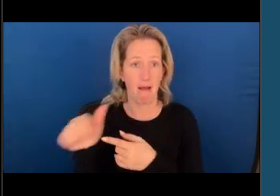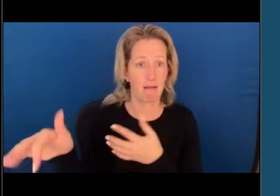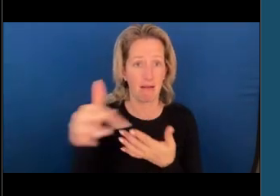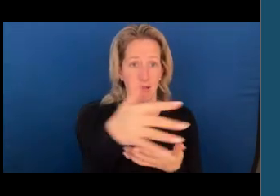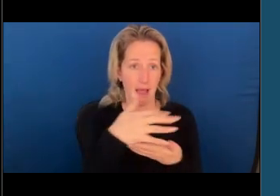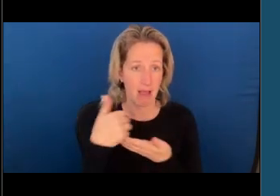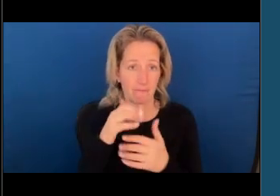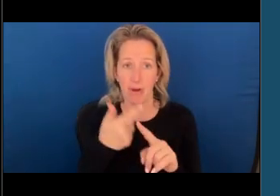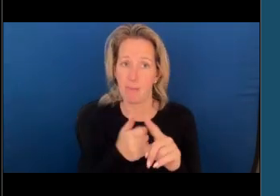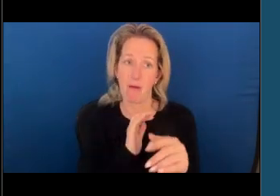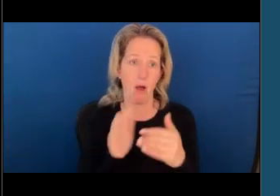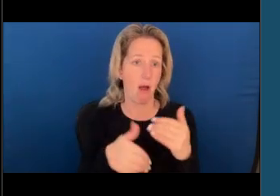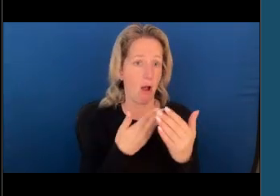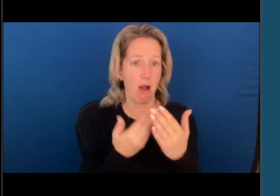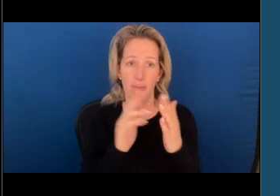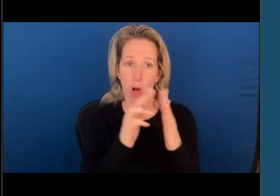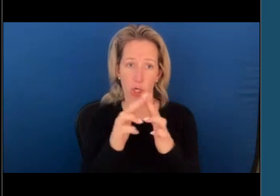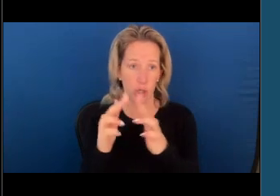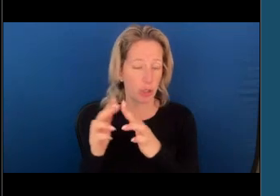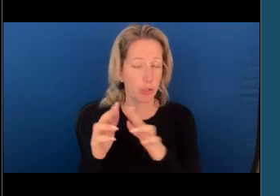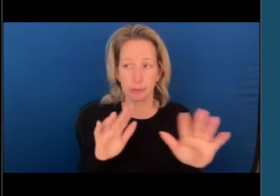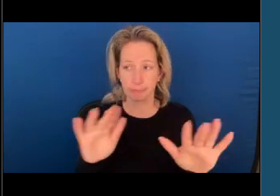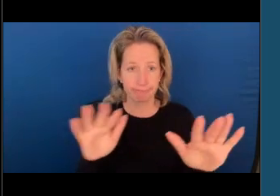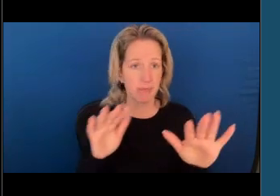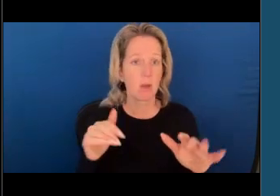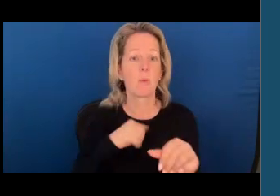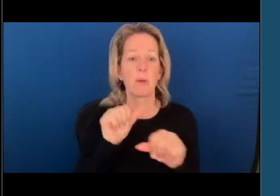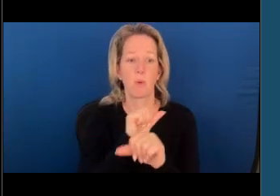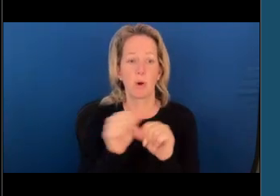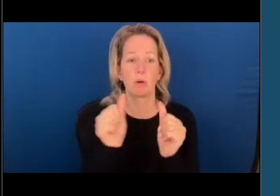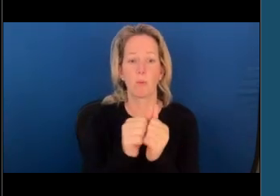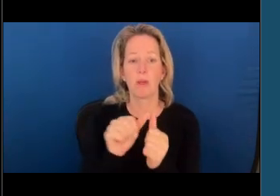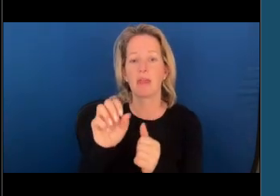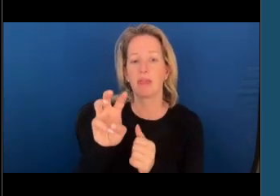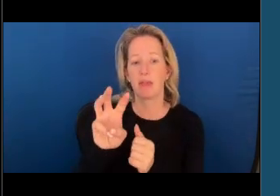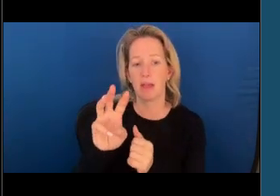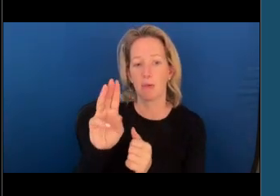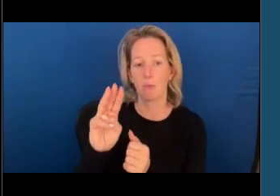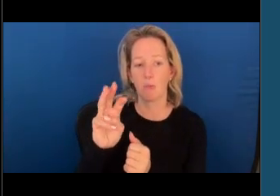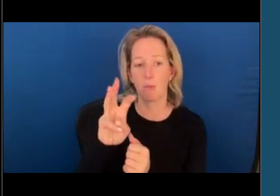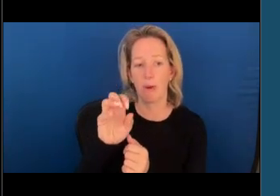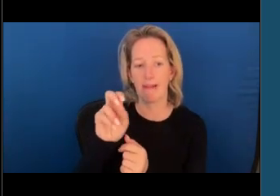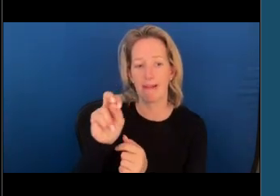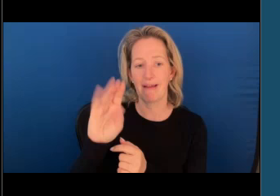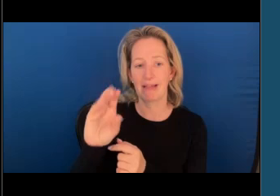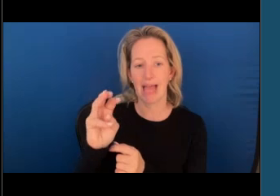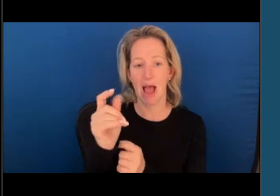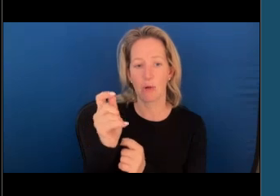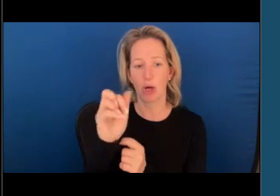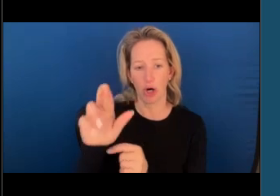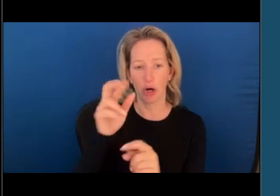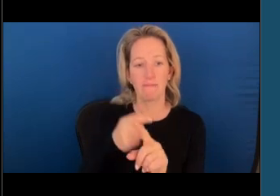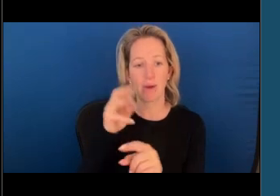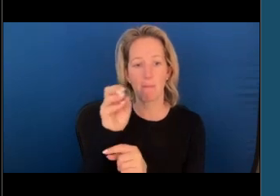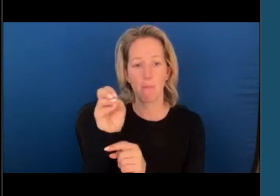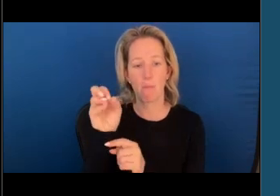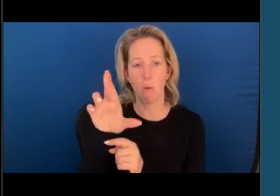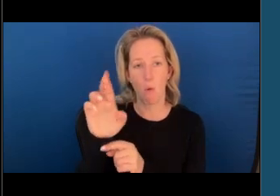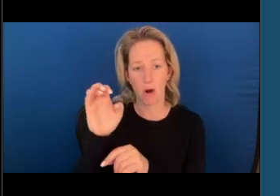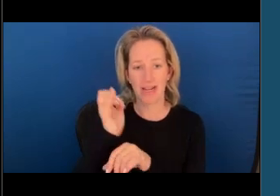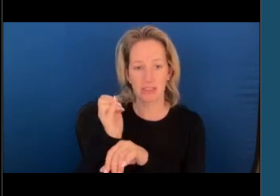partner organizations, and we worked with Dr. Wynne Cowger from the Moore Institute for Plastic Pollution Research into this